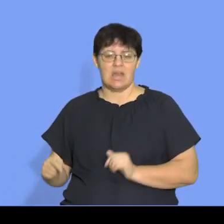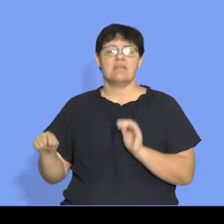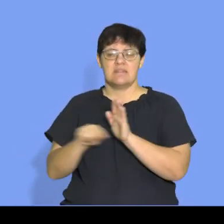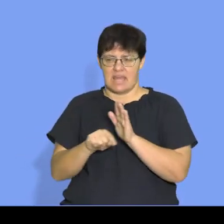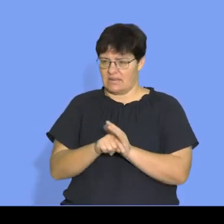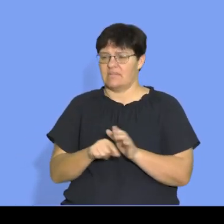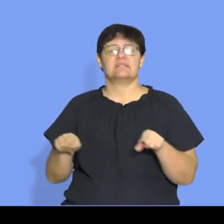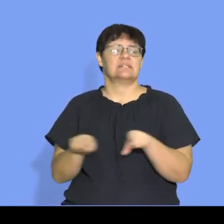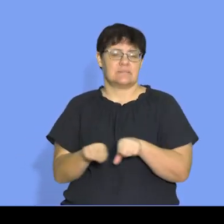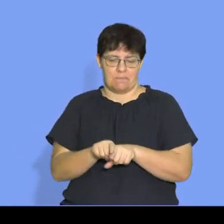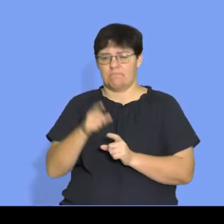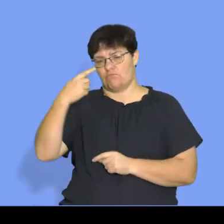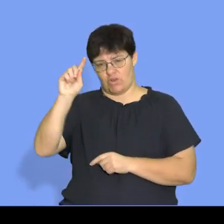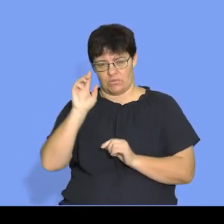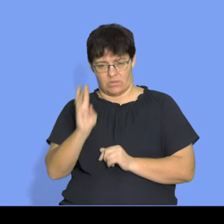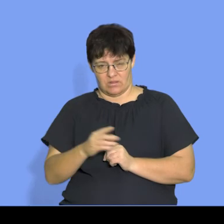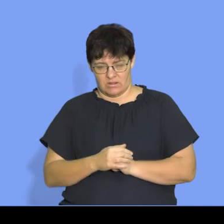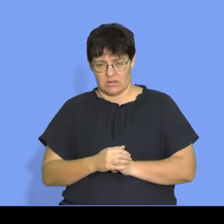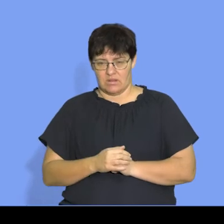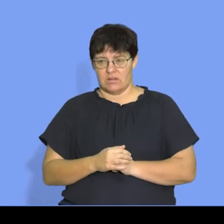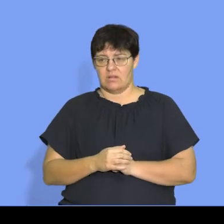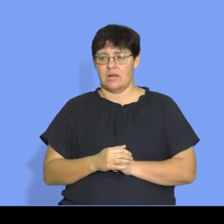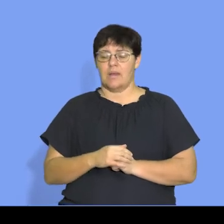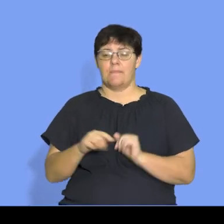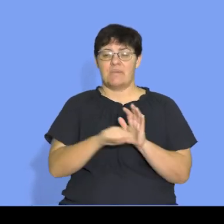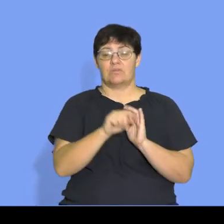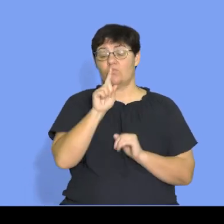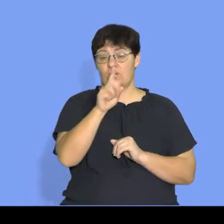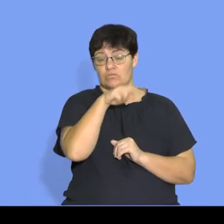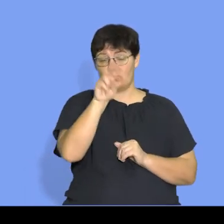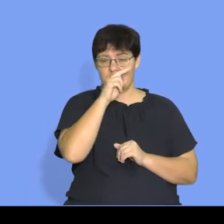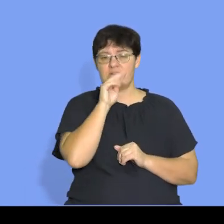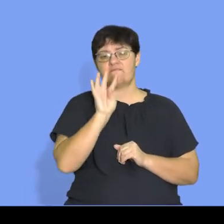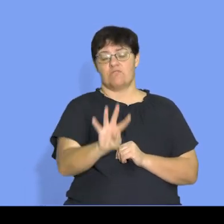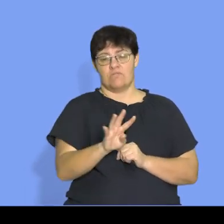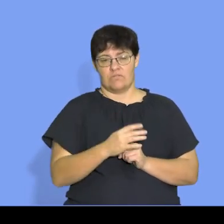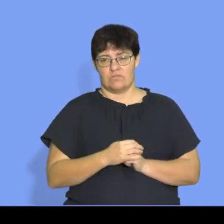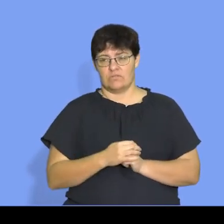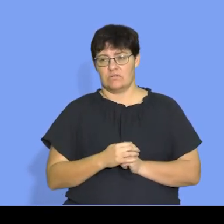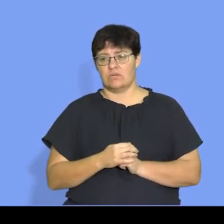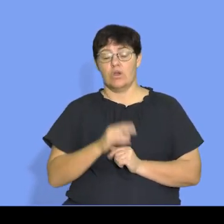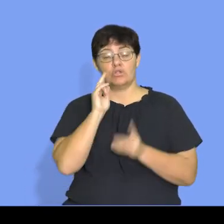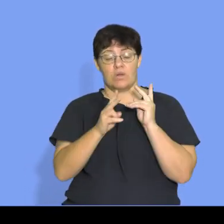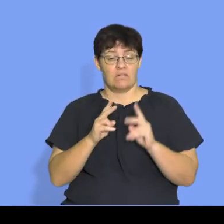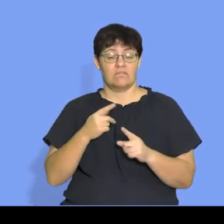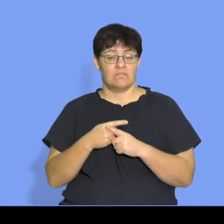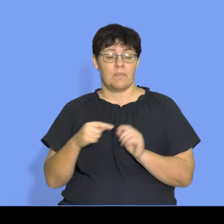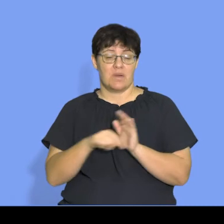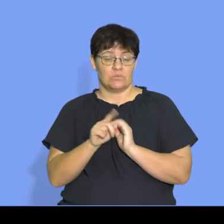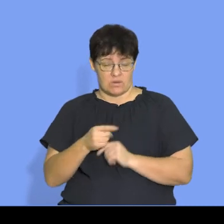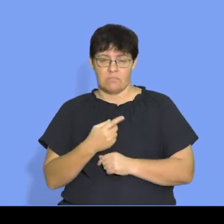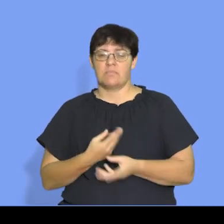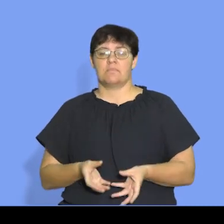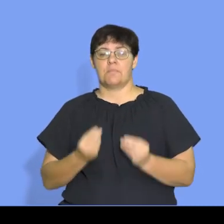it will also be correct. So minus 1 squared, it will give me 4. 12 multiplied by minus 1, it will